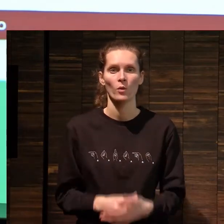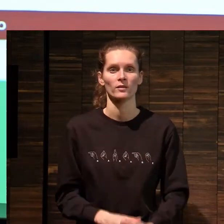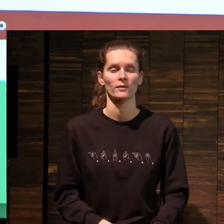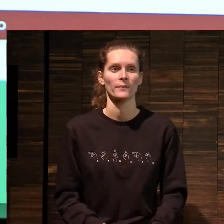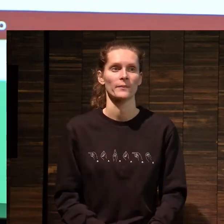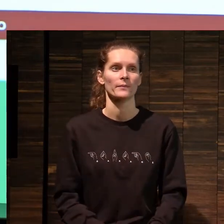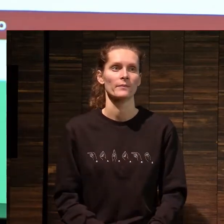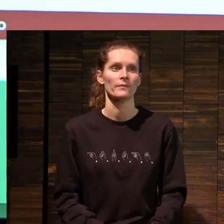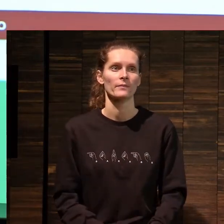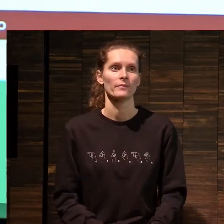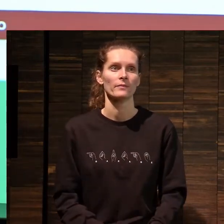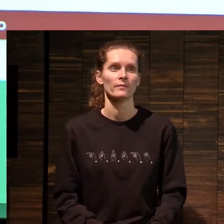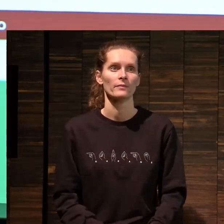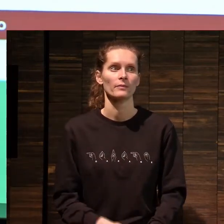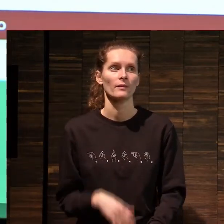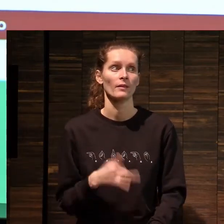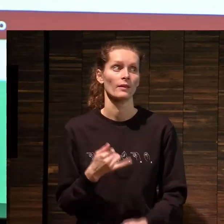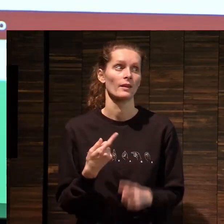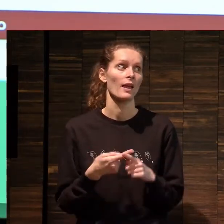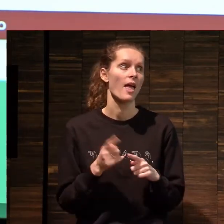time it causes surprise.